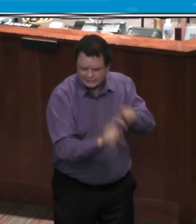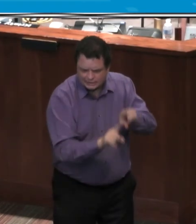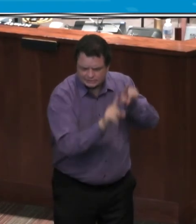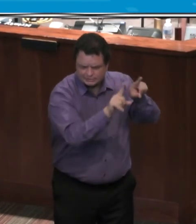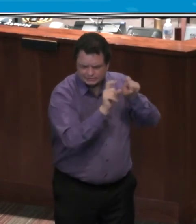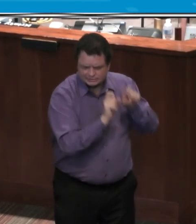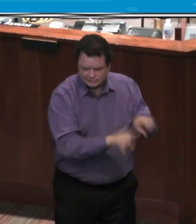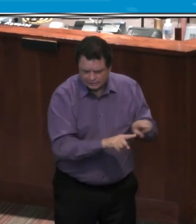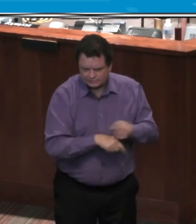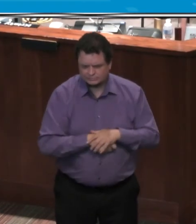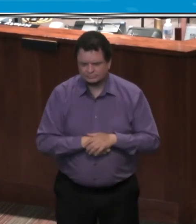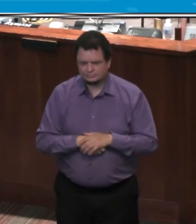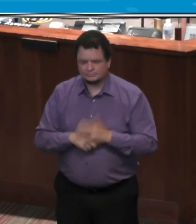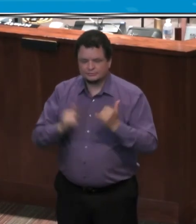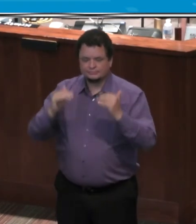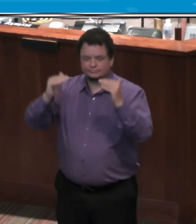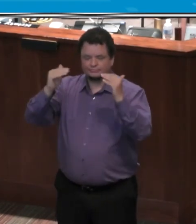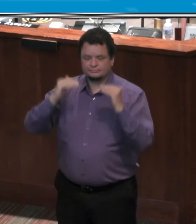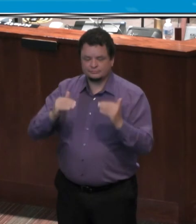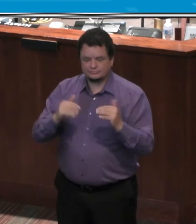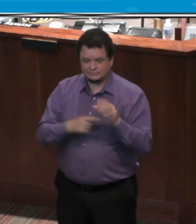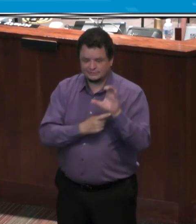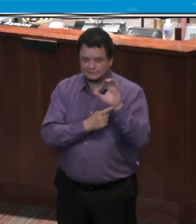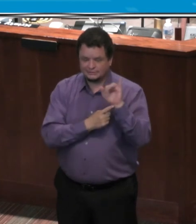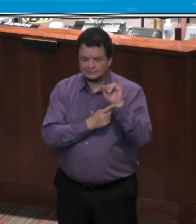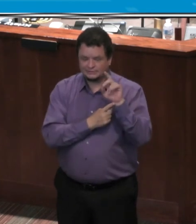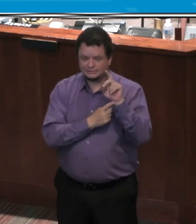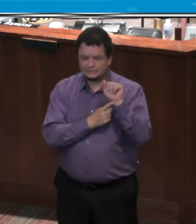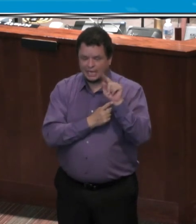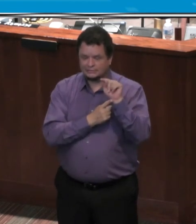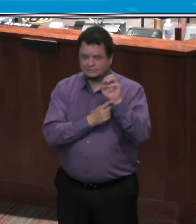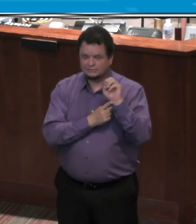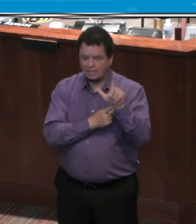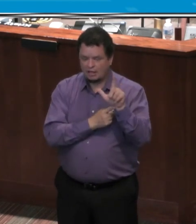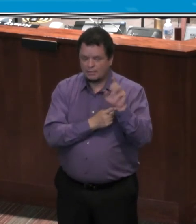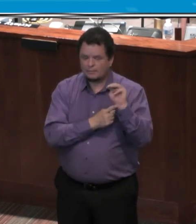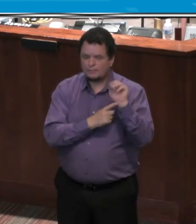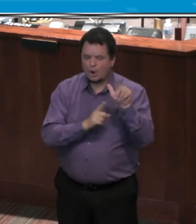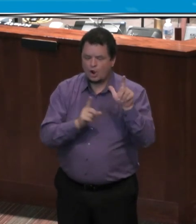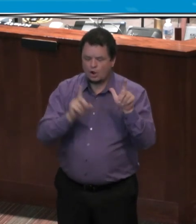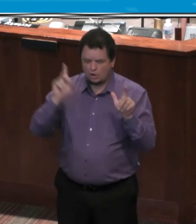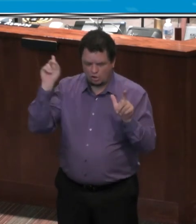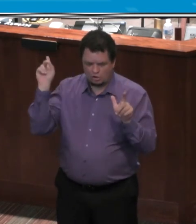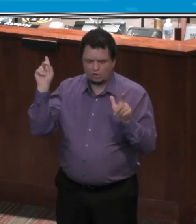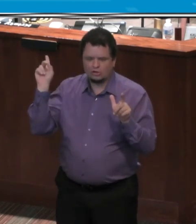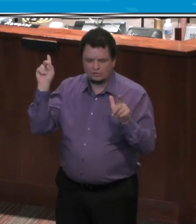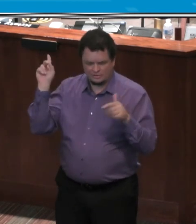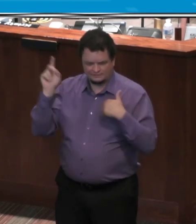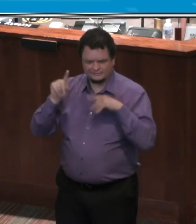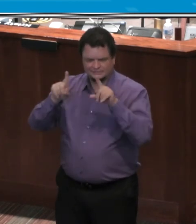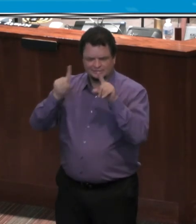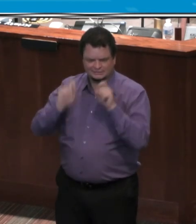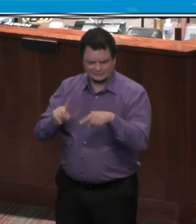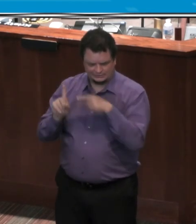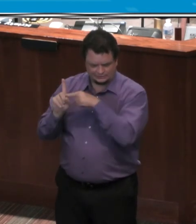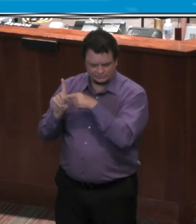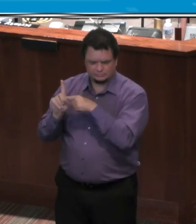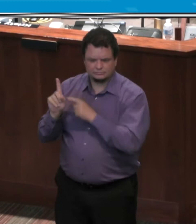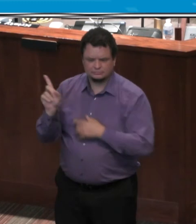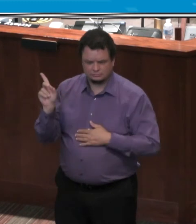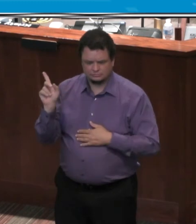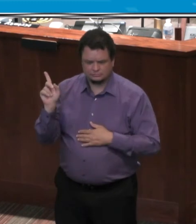Additionally, then, I want to go back to some comments that the board made earlier about how poised this health department was